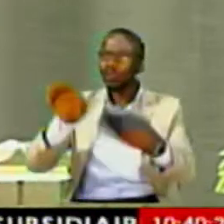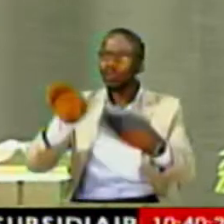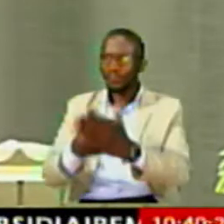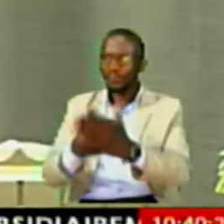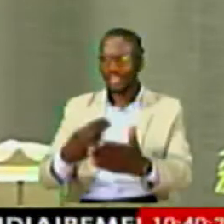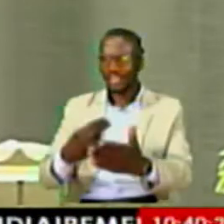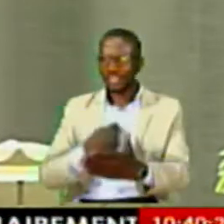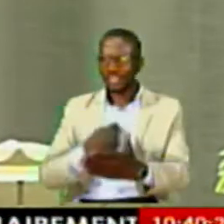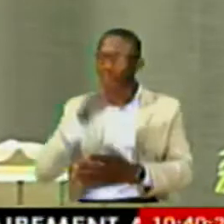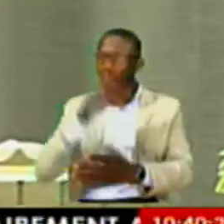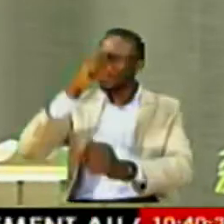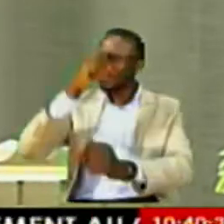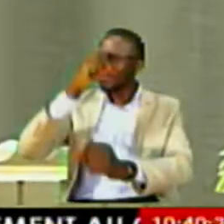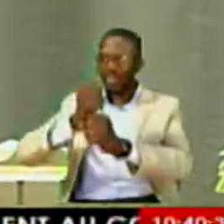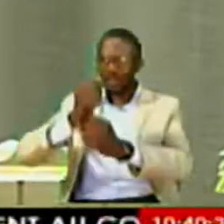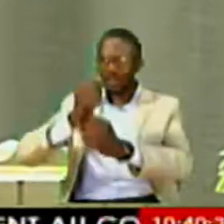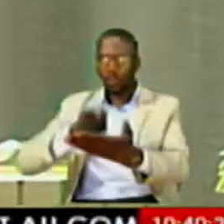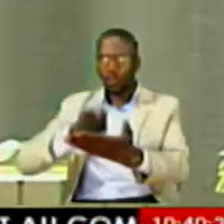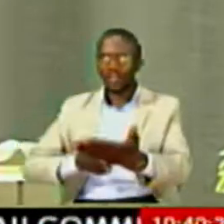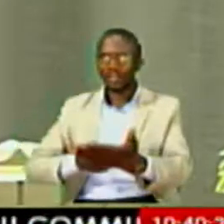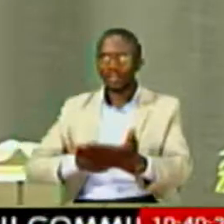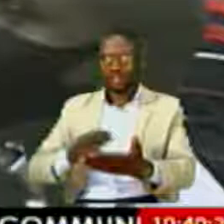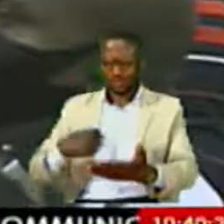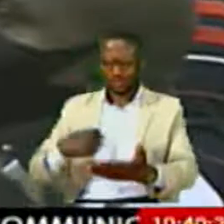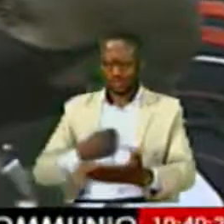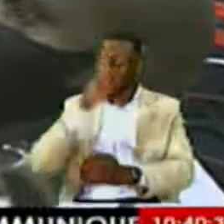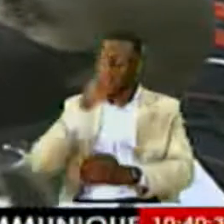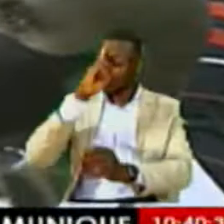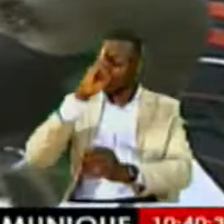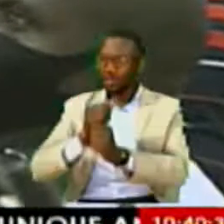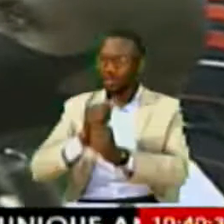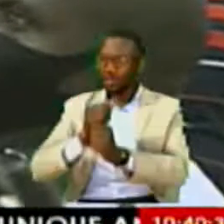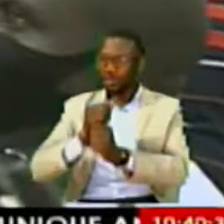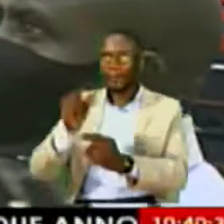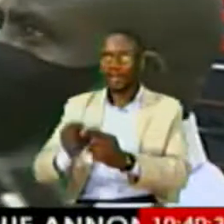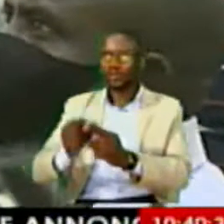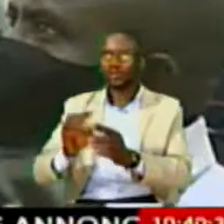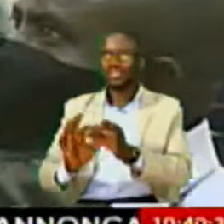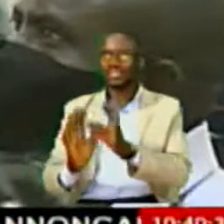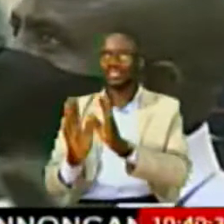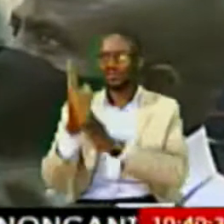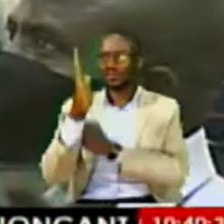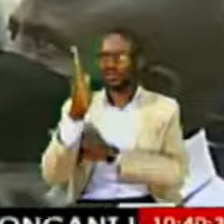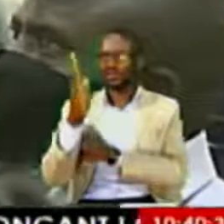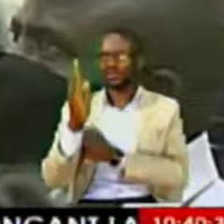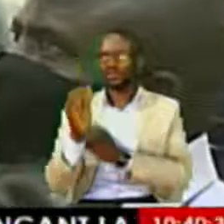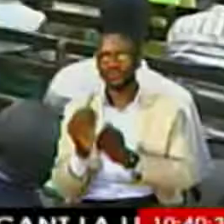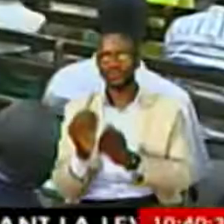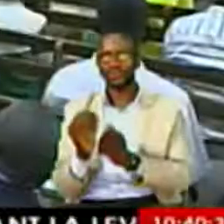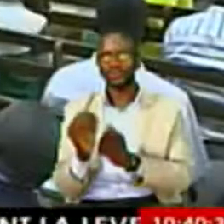quoi? What do we believe in now? Nous croyons la parole. We believe in the word. Ça,